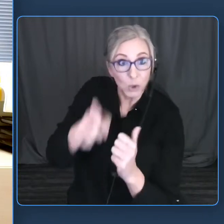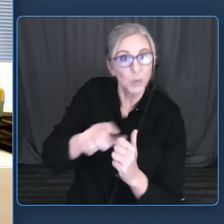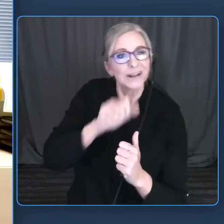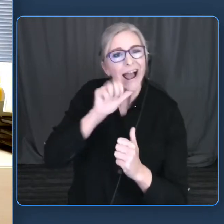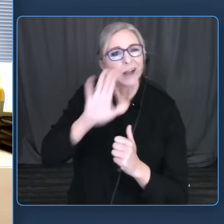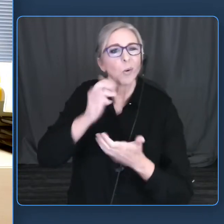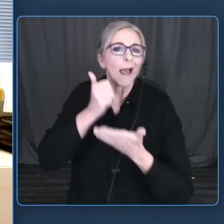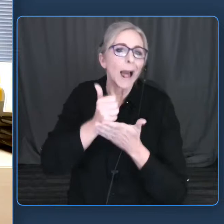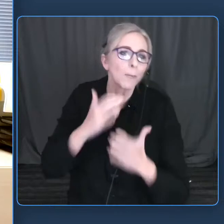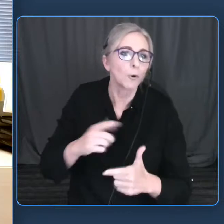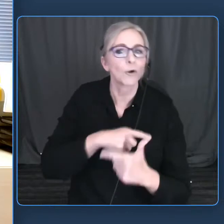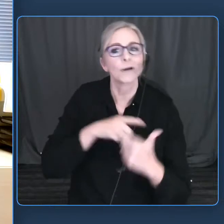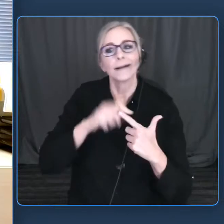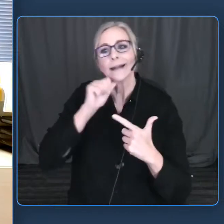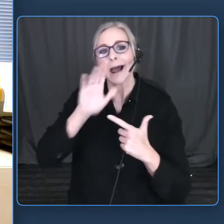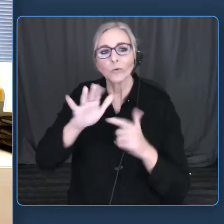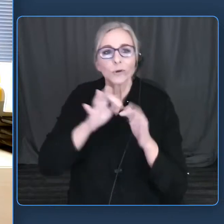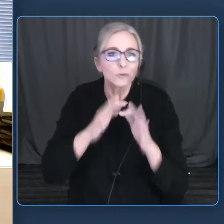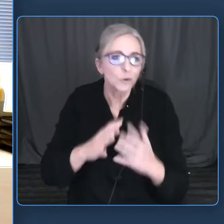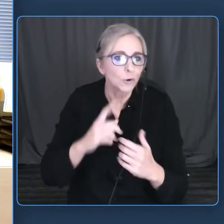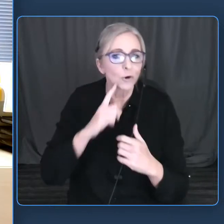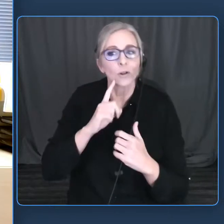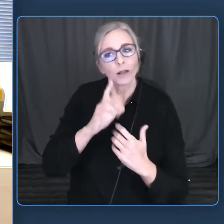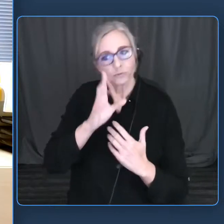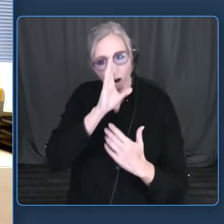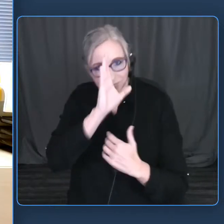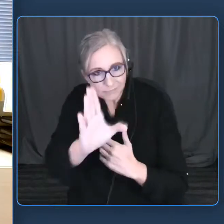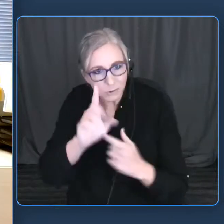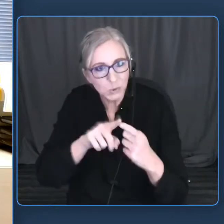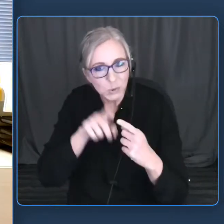helper interpreter.